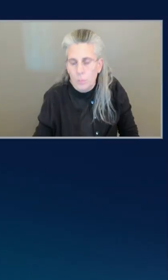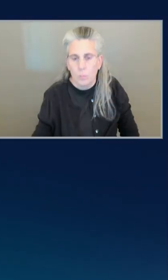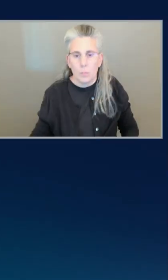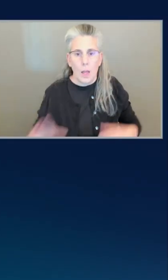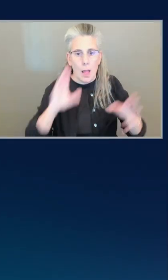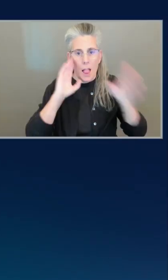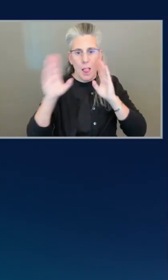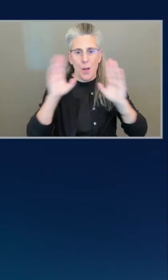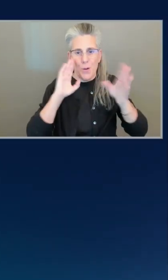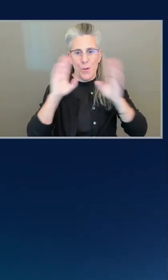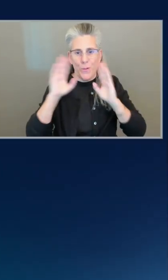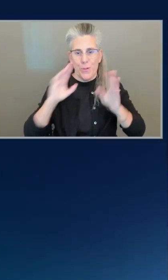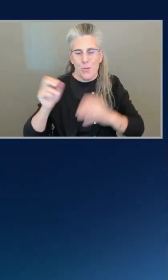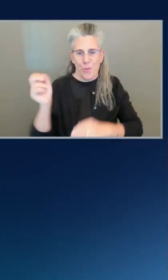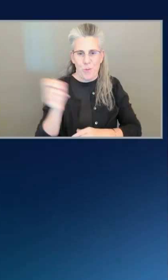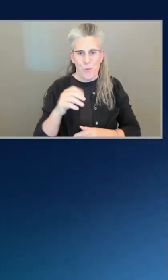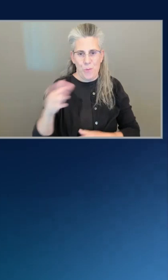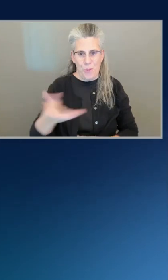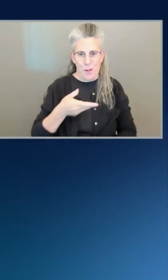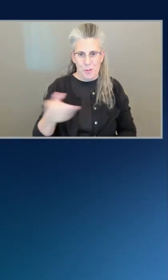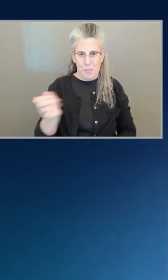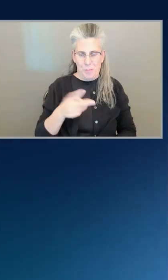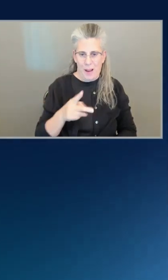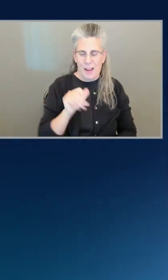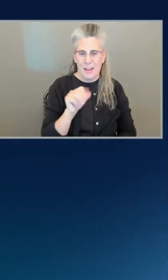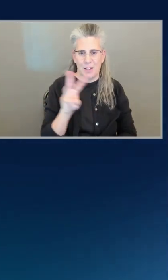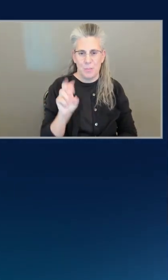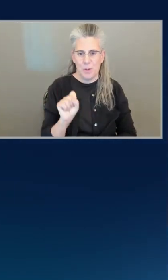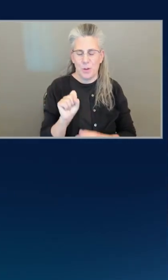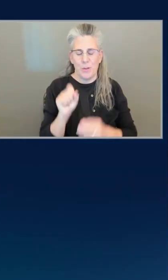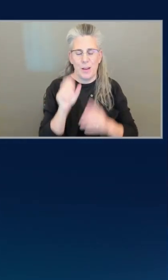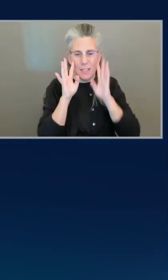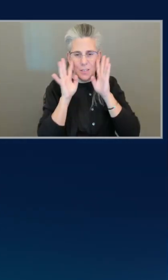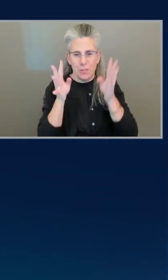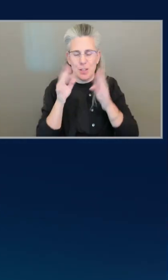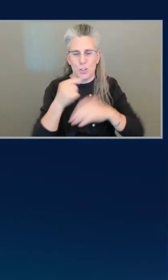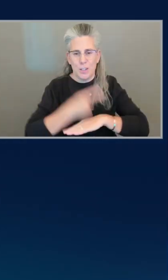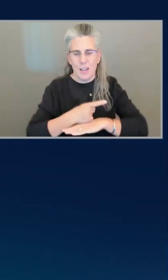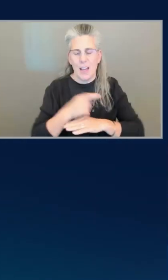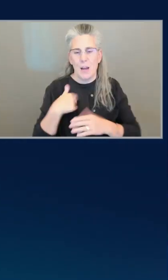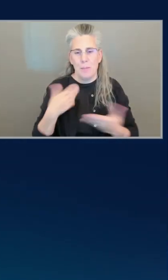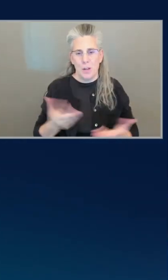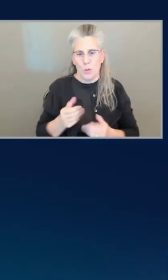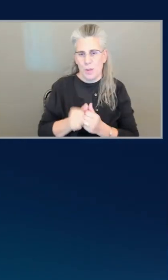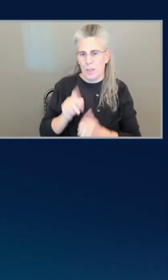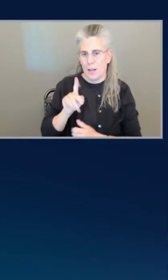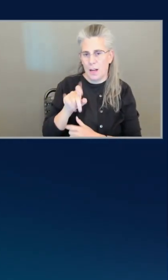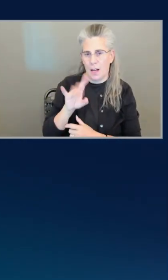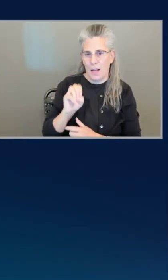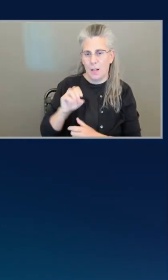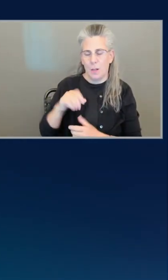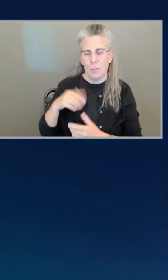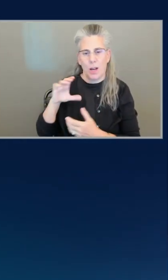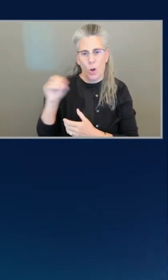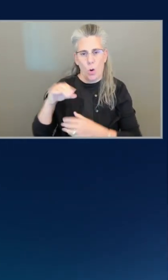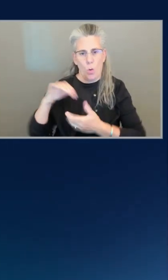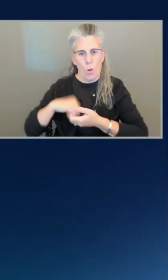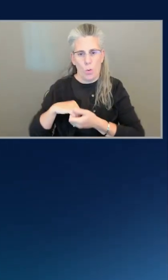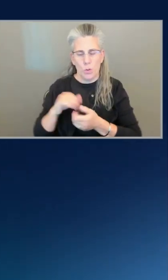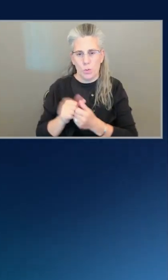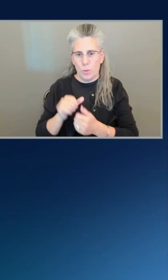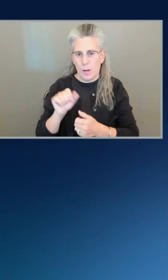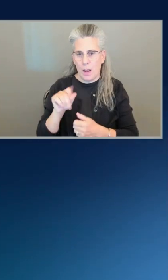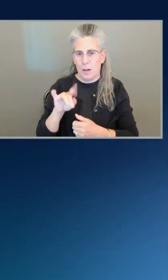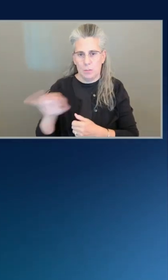welcome back to AWS AI Innovation Day. I'm Jasmine Kyles, joined here with my co-host, A.M. Grabelny. If you were just watching us,